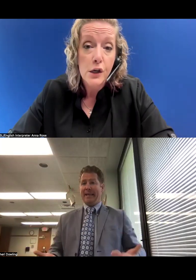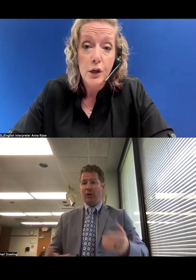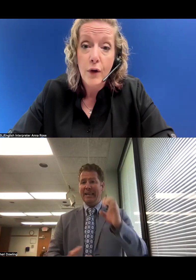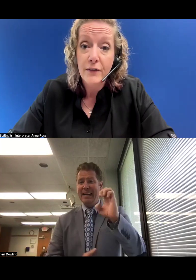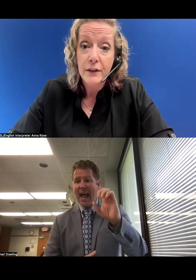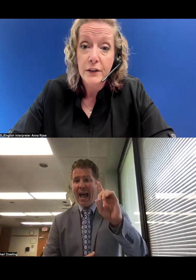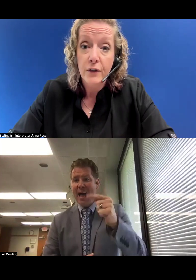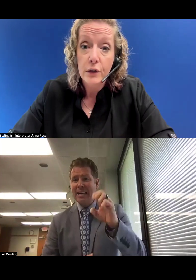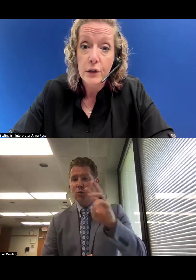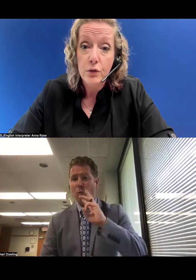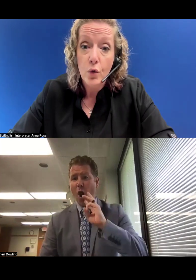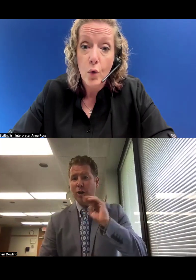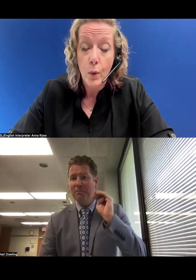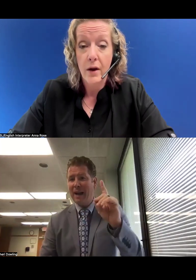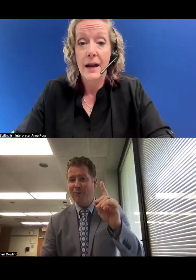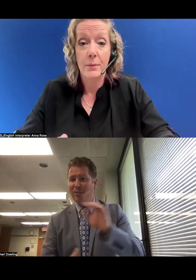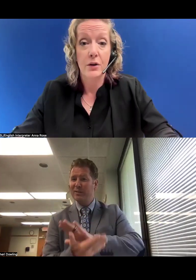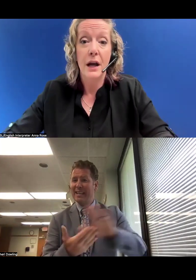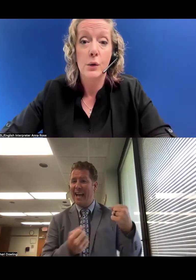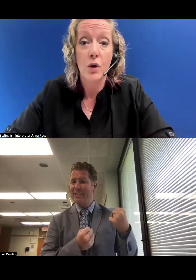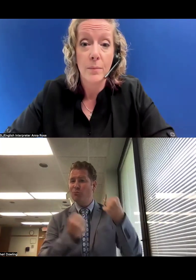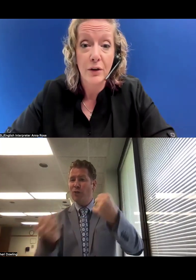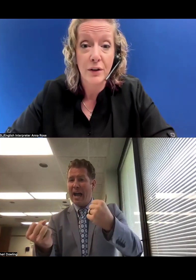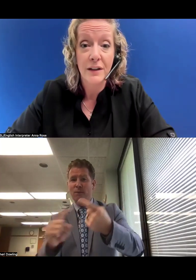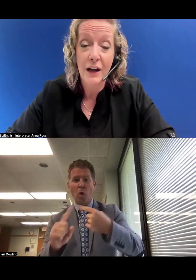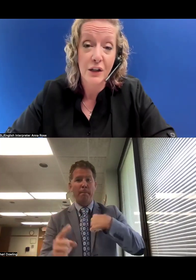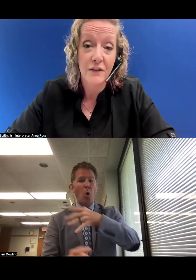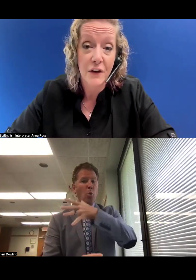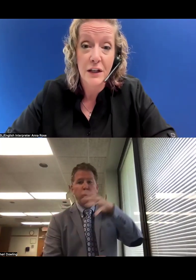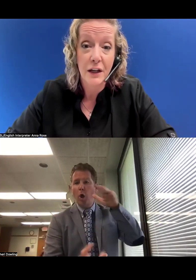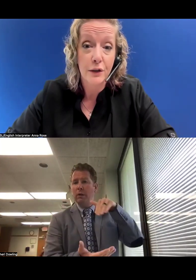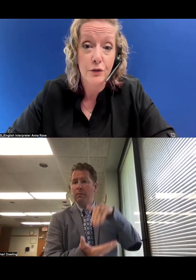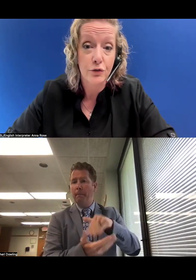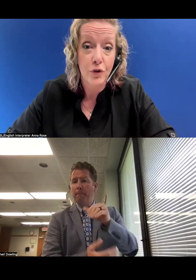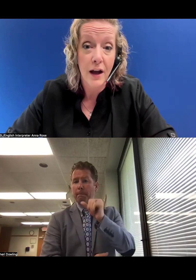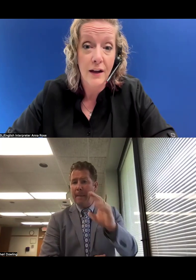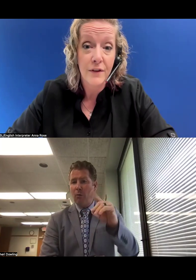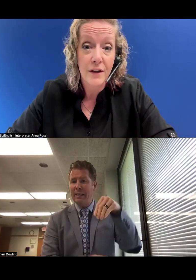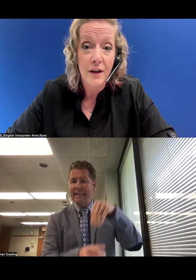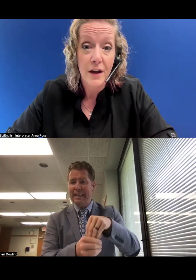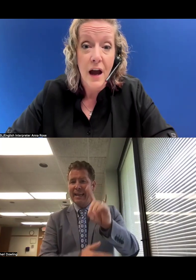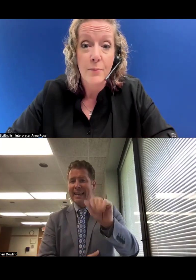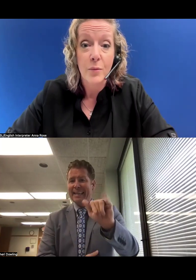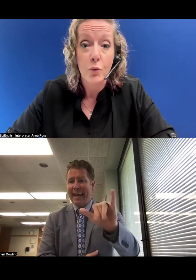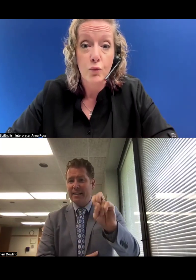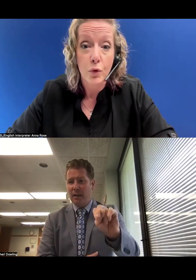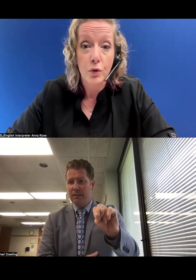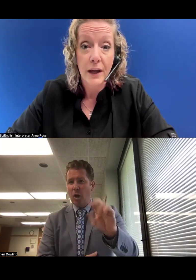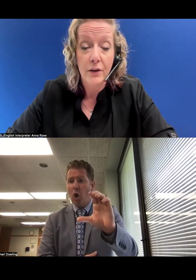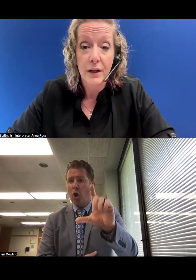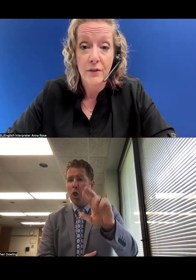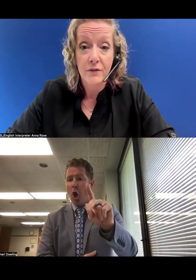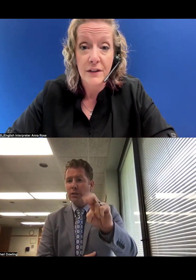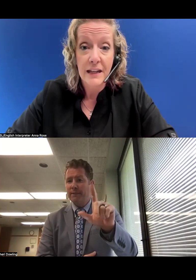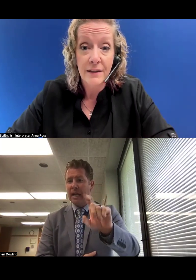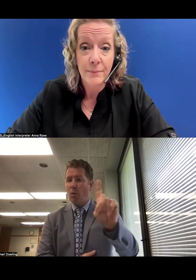just geographically diverse, where I am here in Edgewater, Maryland, I actually had a very nice drive. I'm from a rural